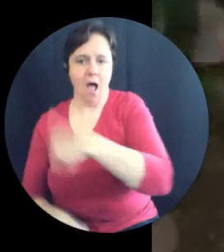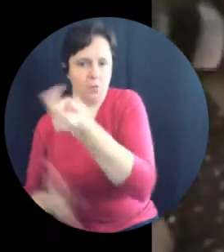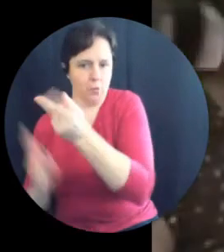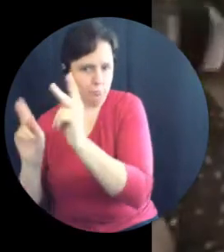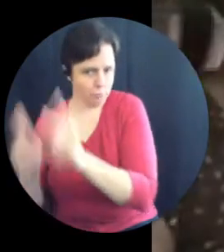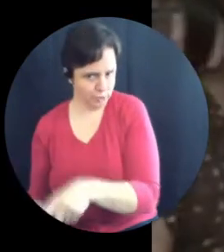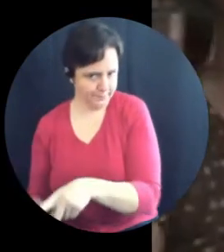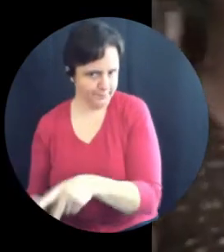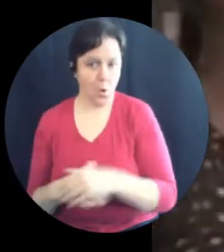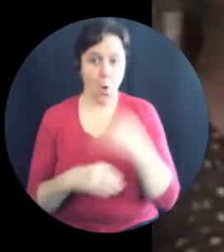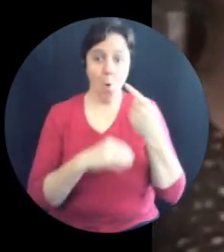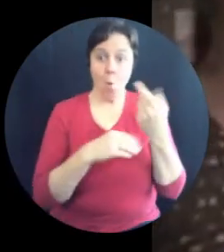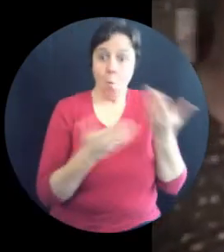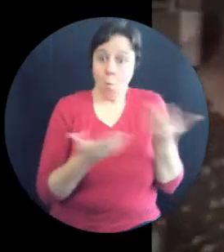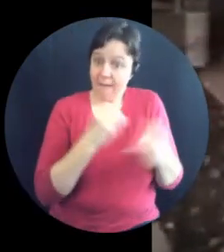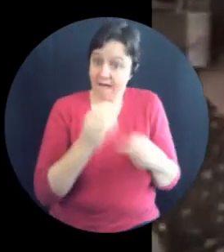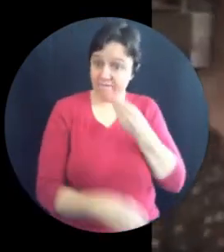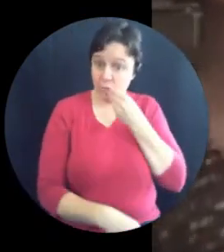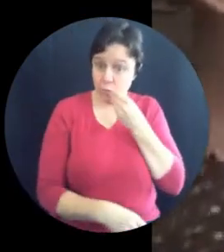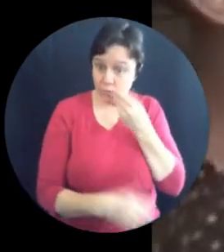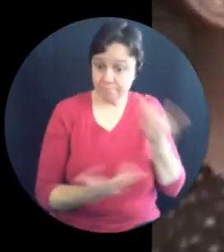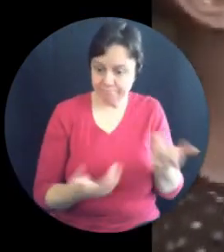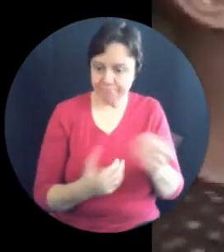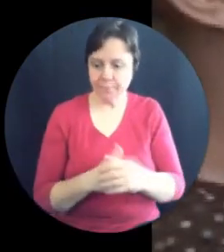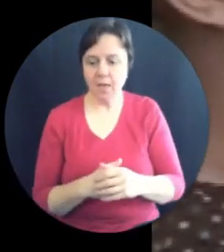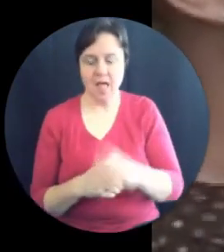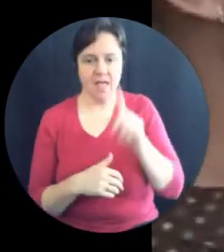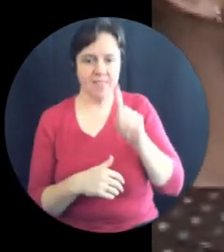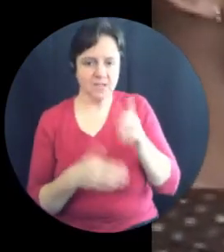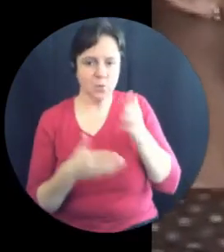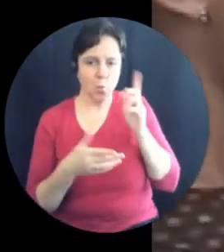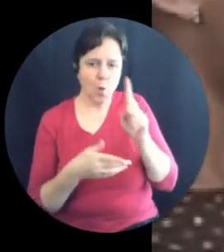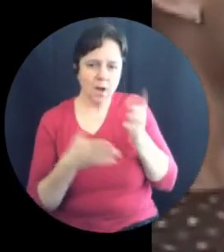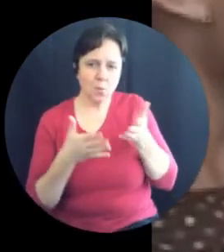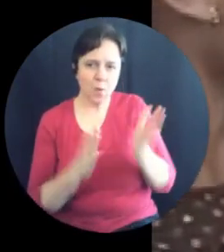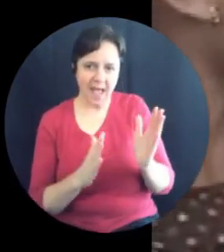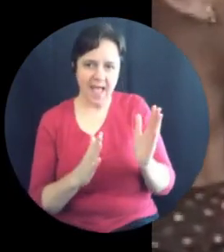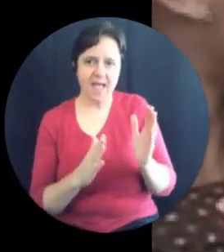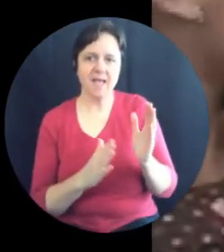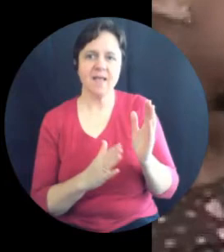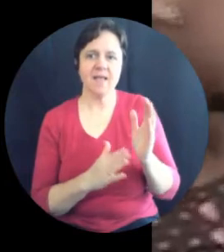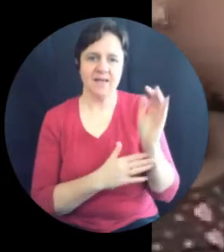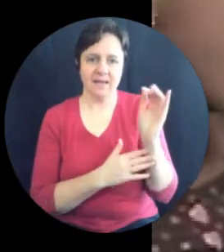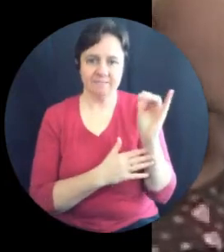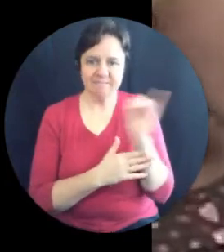How about food? Food is one way that an infectious disease can be transmitted.